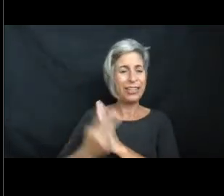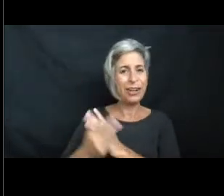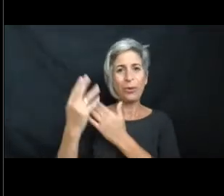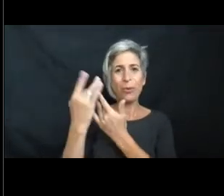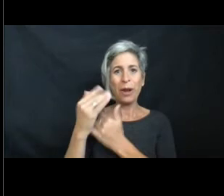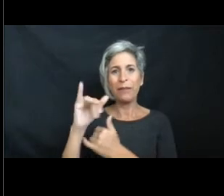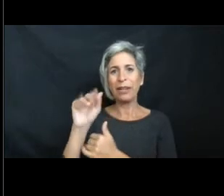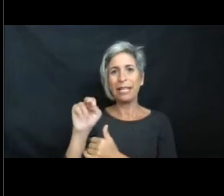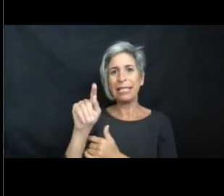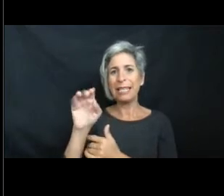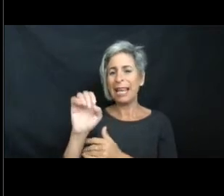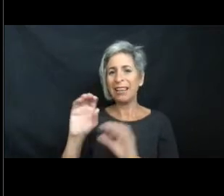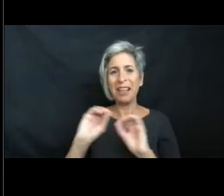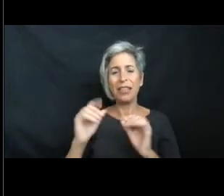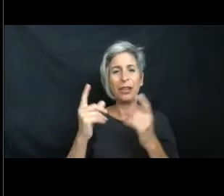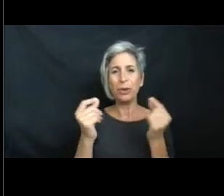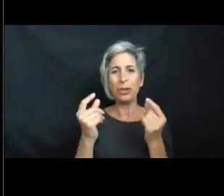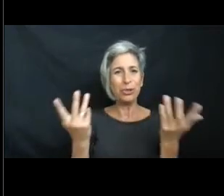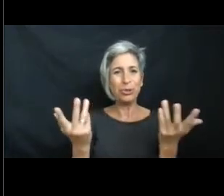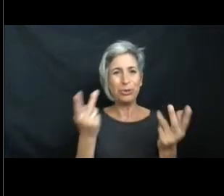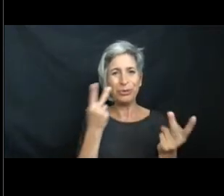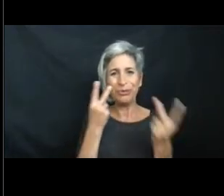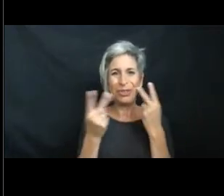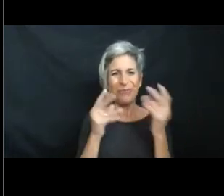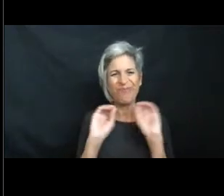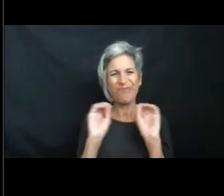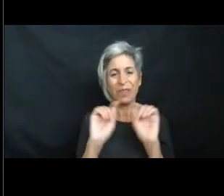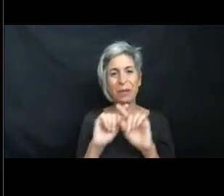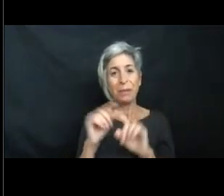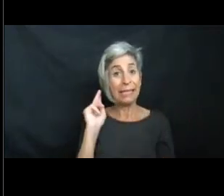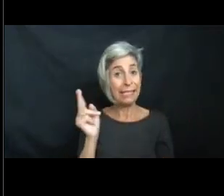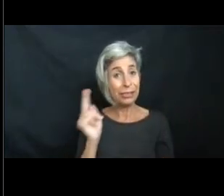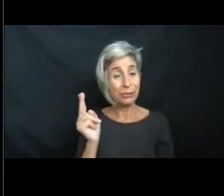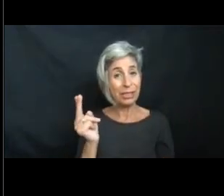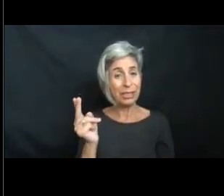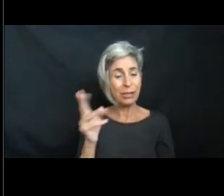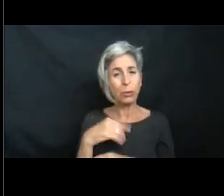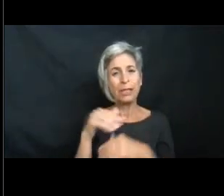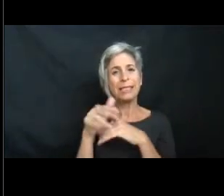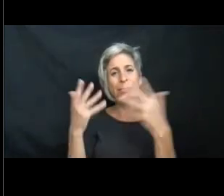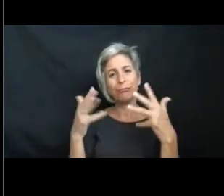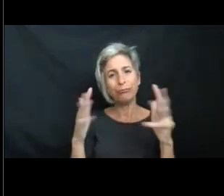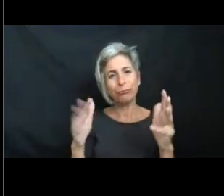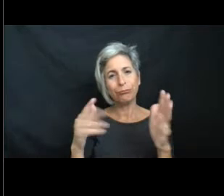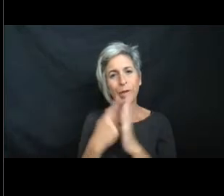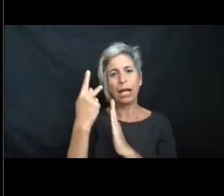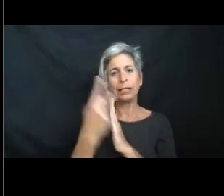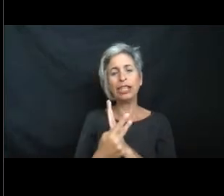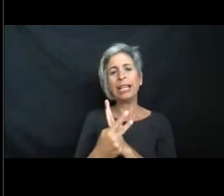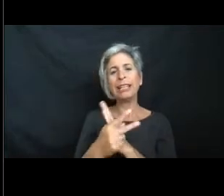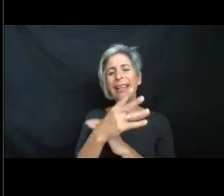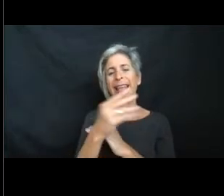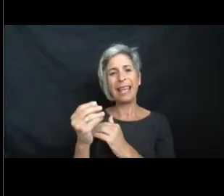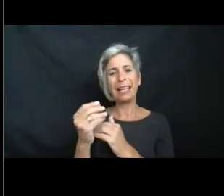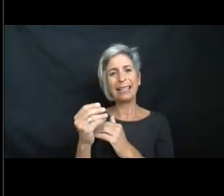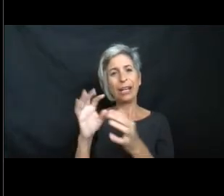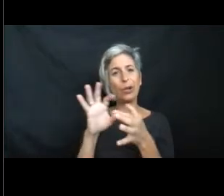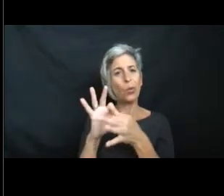intake. There's nothing for us to really view, so we can just see history-wise, we submitted the project and there's been a